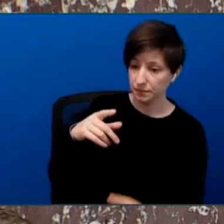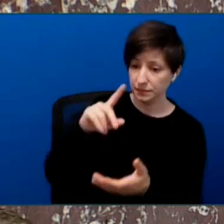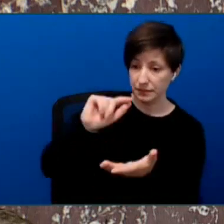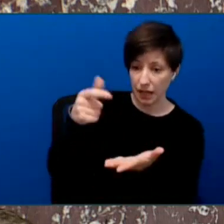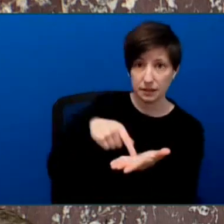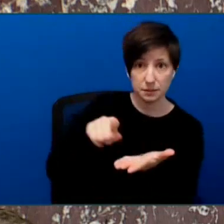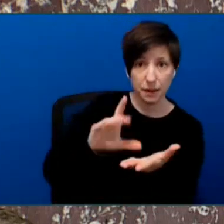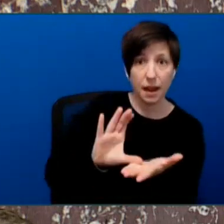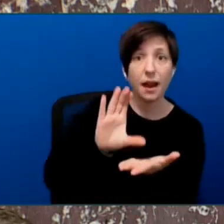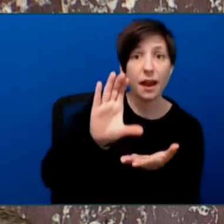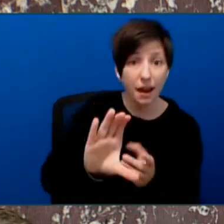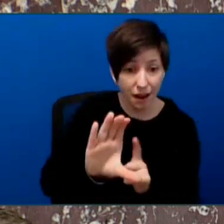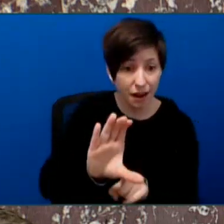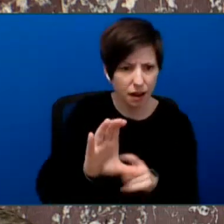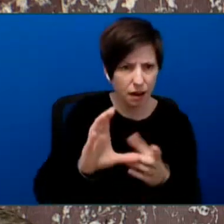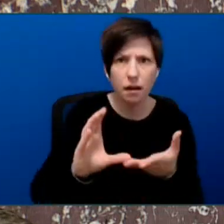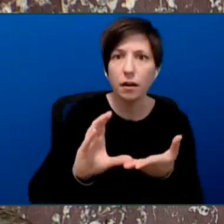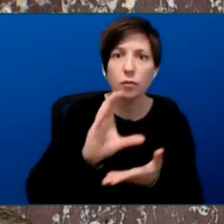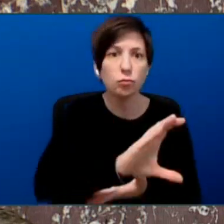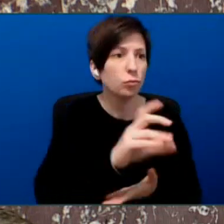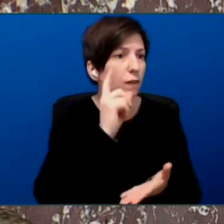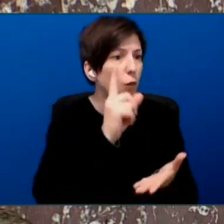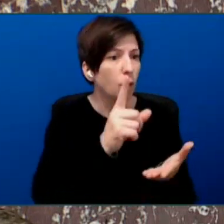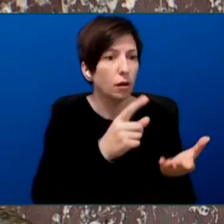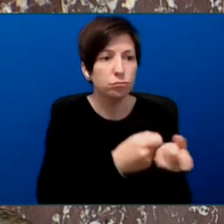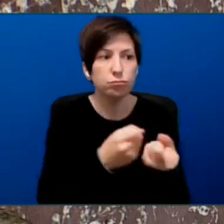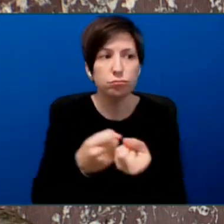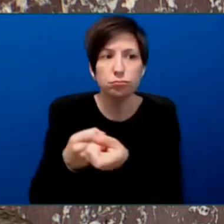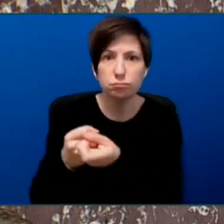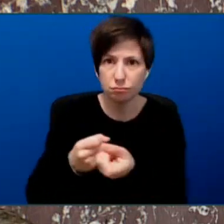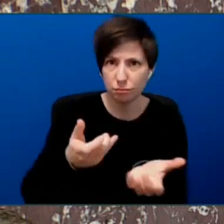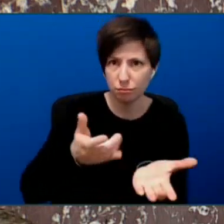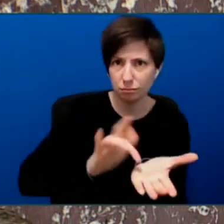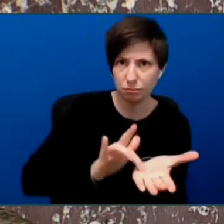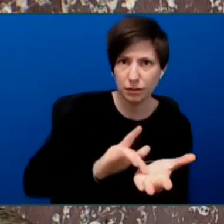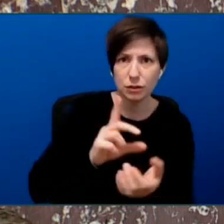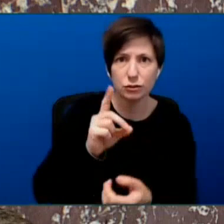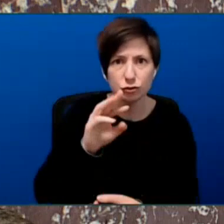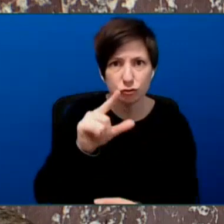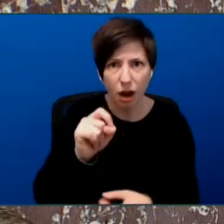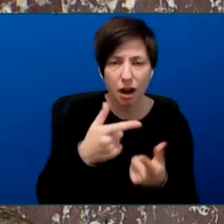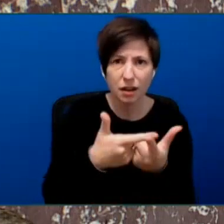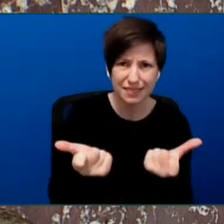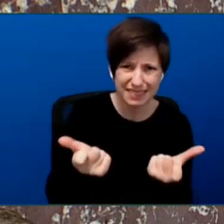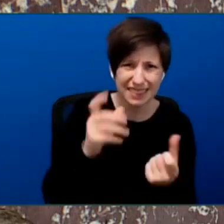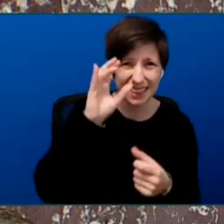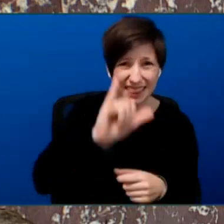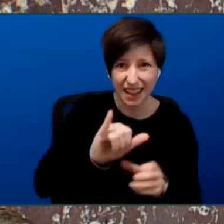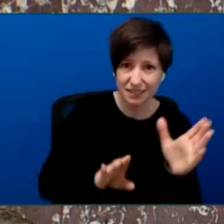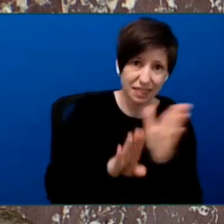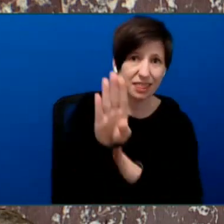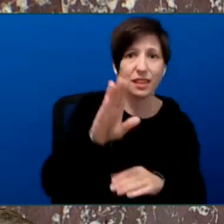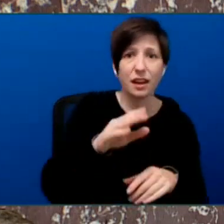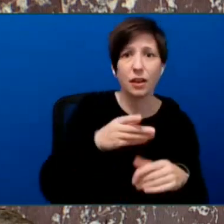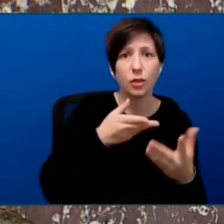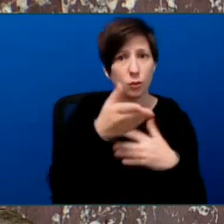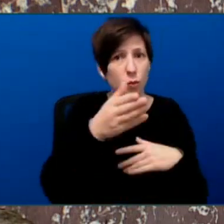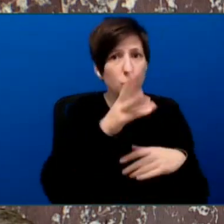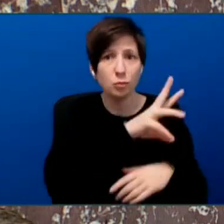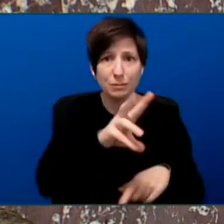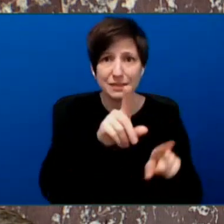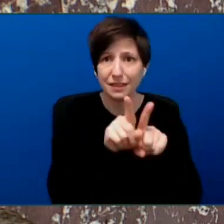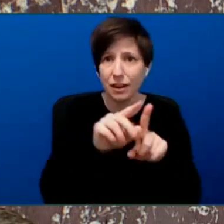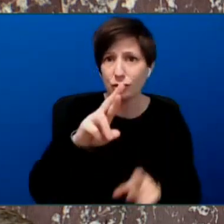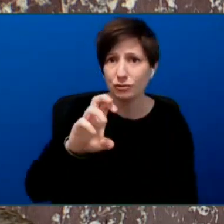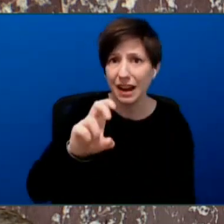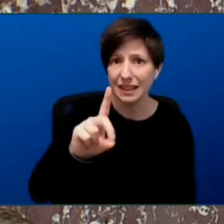trafficking thrives on platforms like Reddit. And that's well known now. Tens of thousands of hydromorphone pills are openly